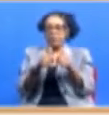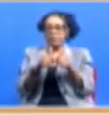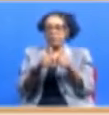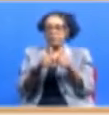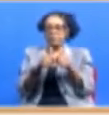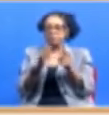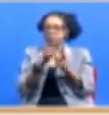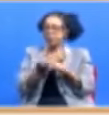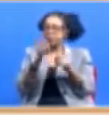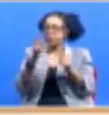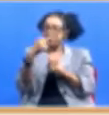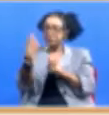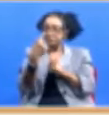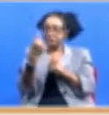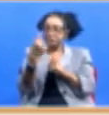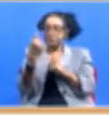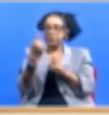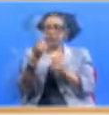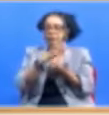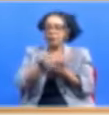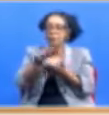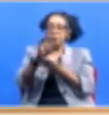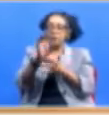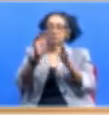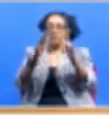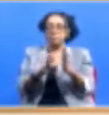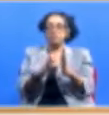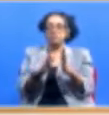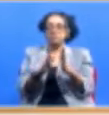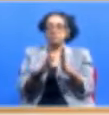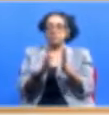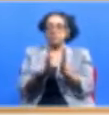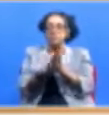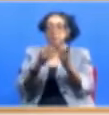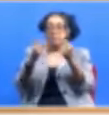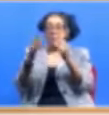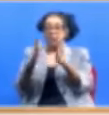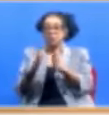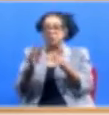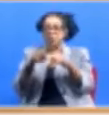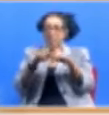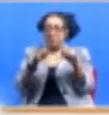is not only empowering farmers